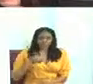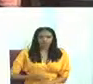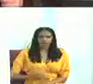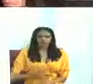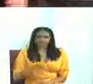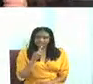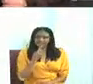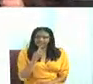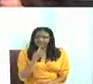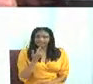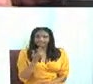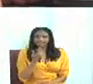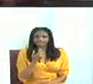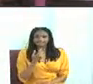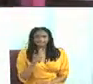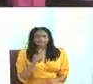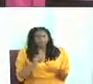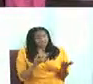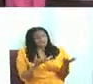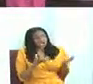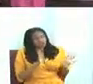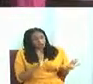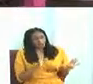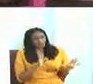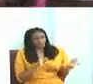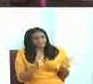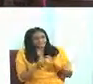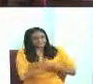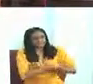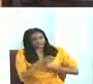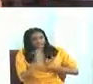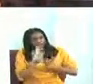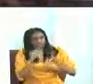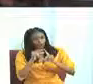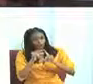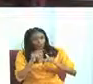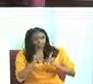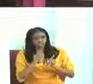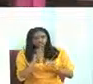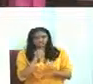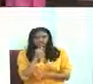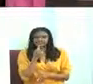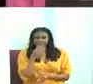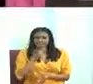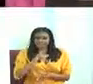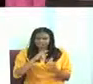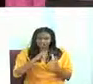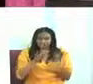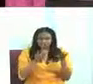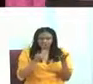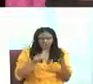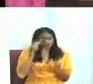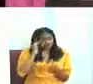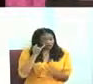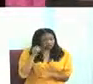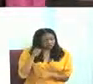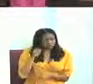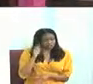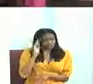saying, I don't want to take any of her words away from her, but she didn't say this in the first sermon, so I don't know if it'll come up in this